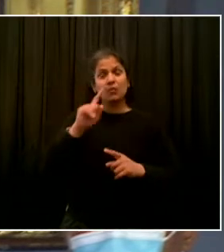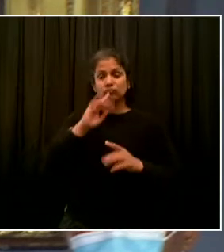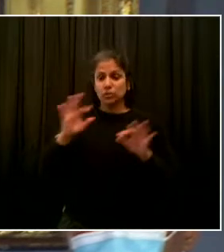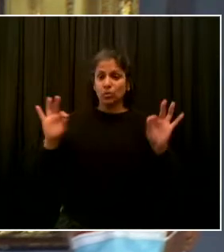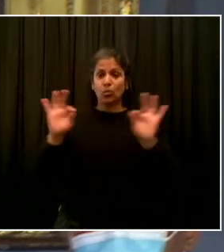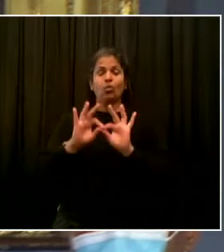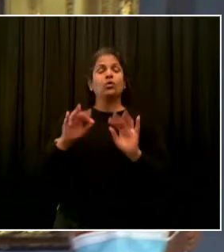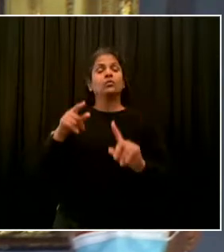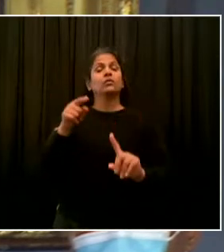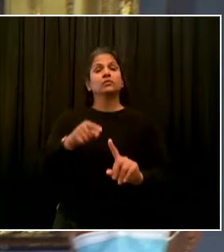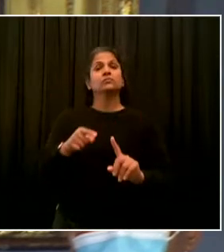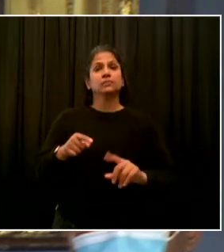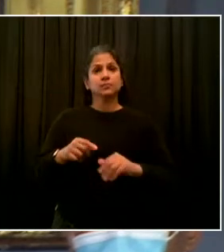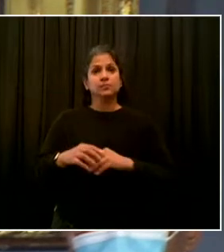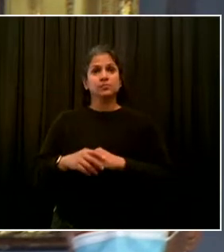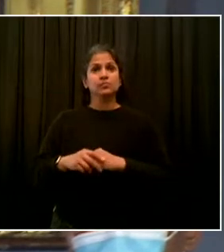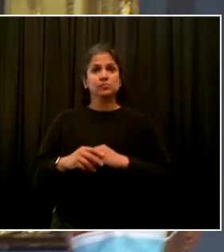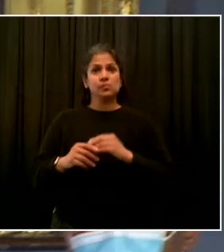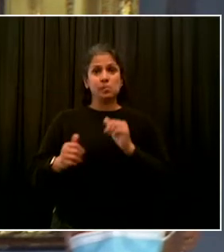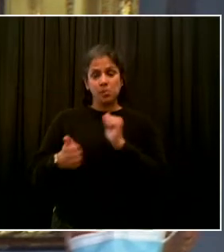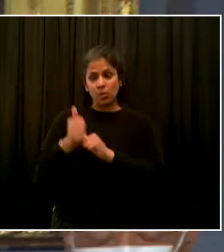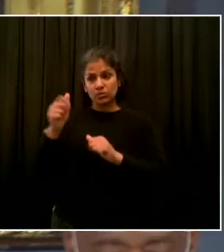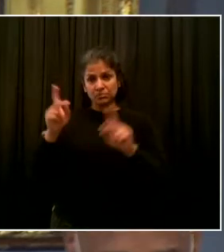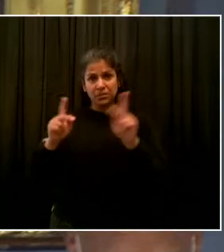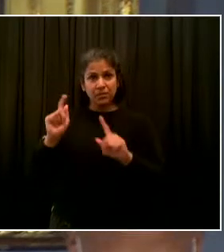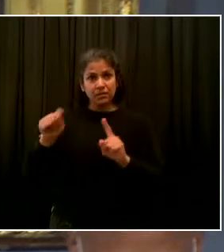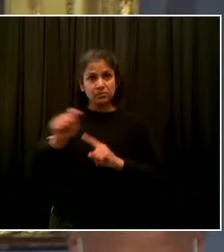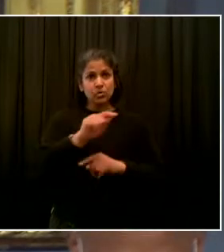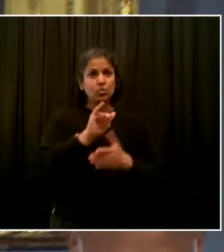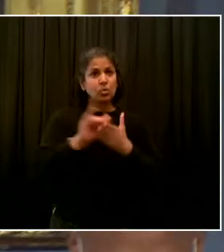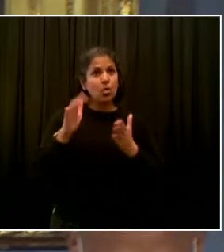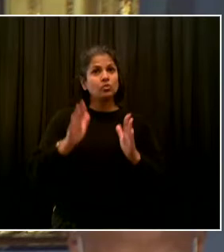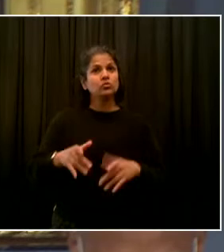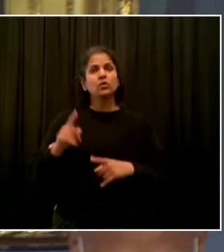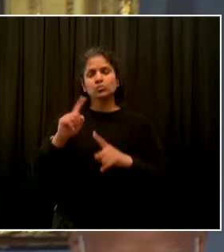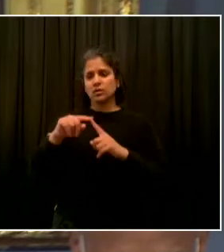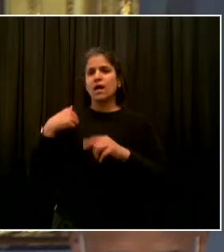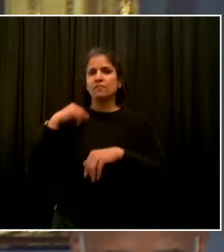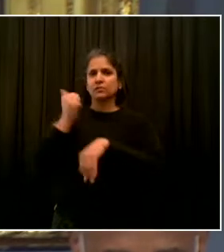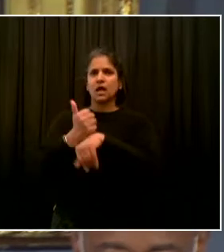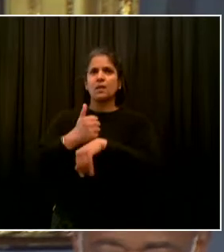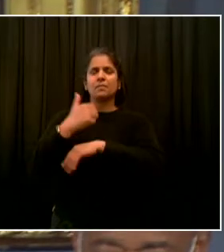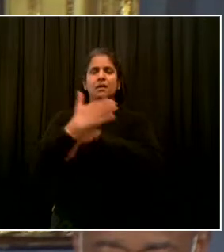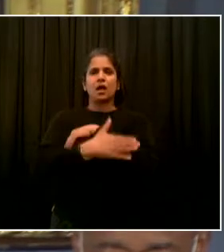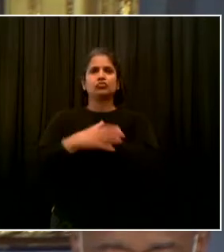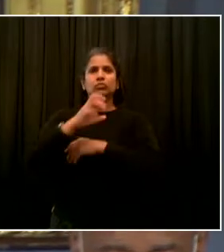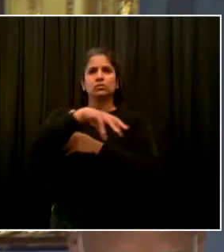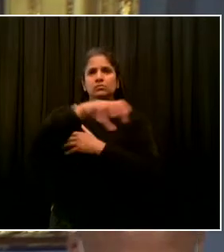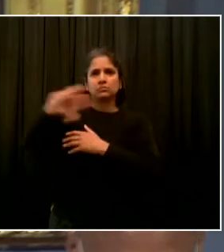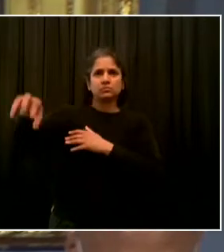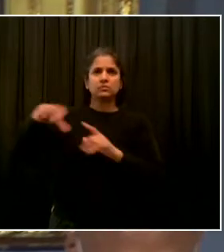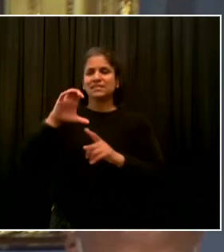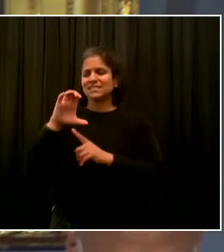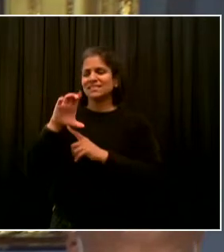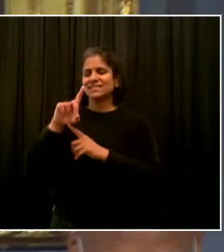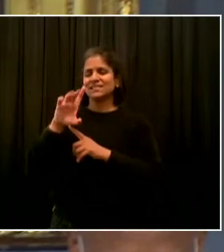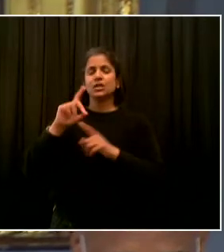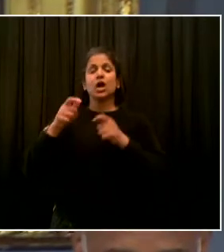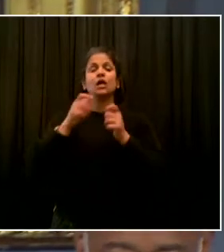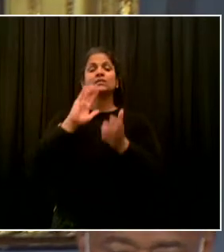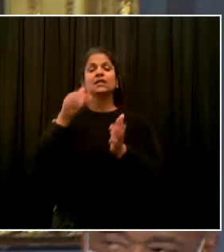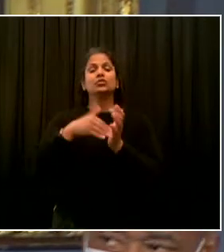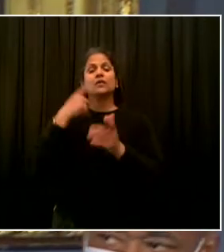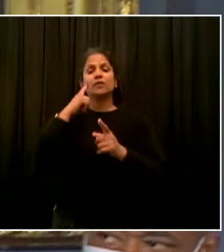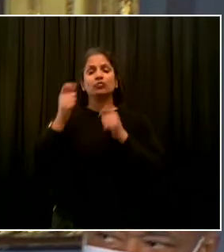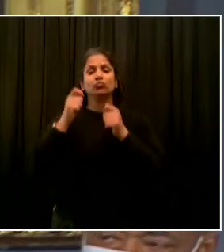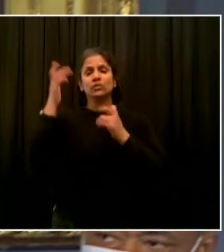cases here in New York, as it does across the country, as the CDC recognized earlier this week. BA2 is the